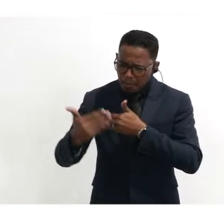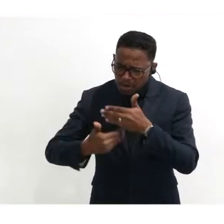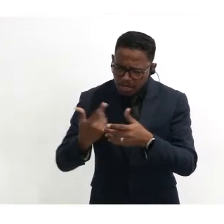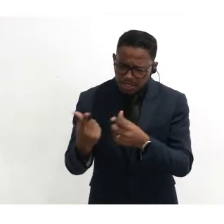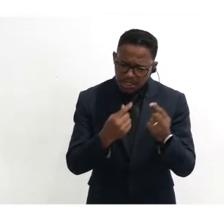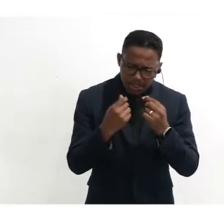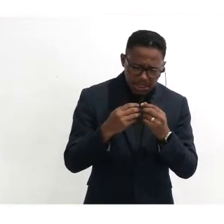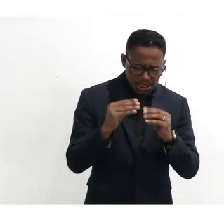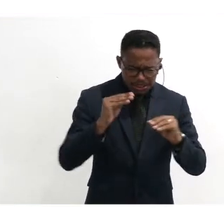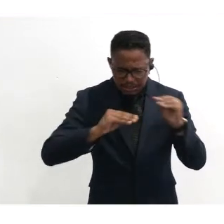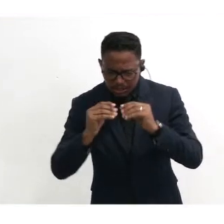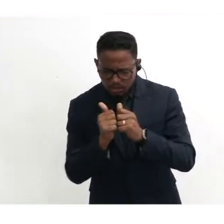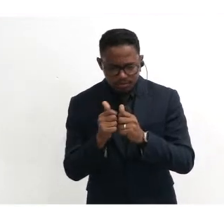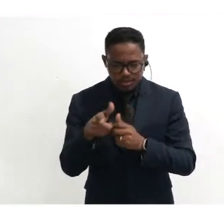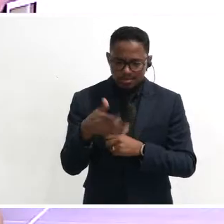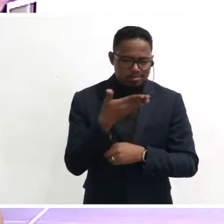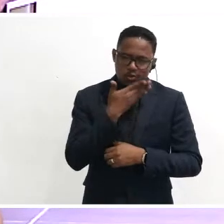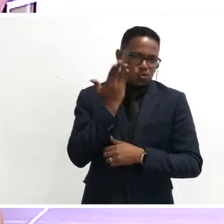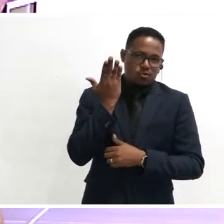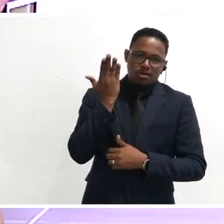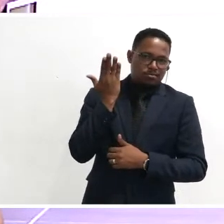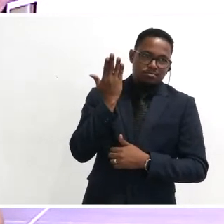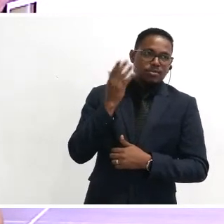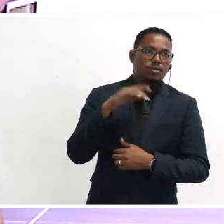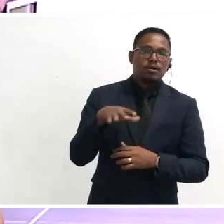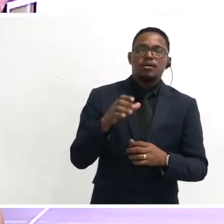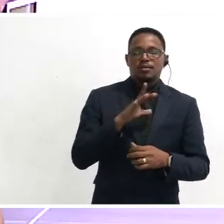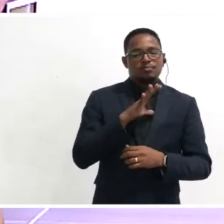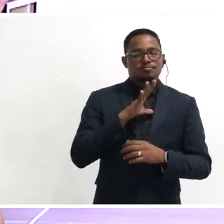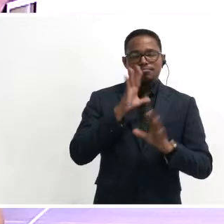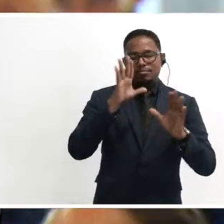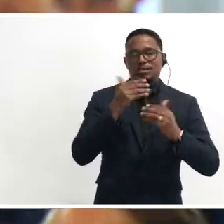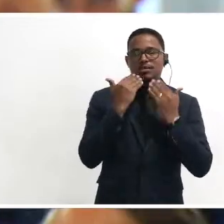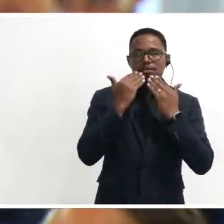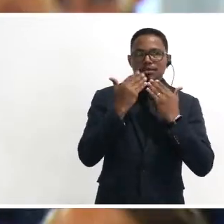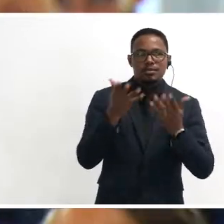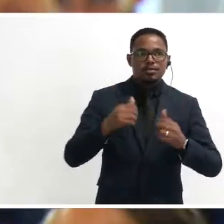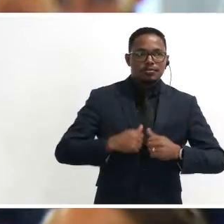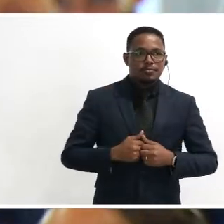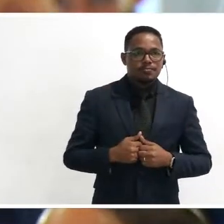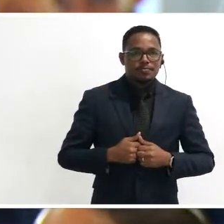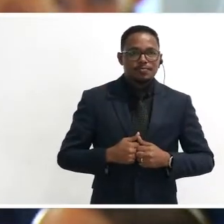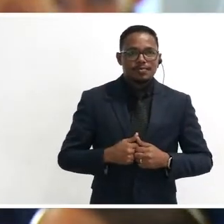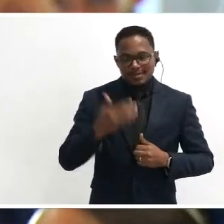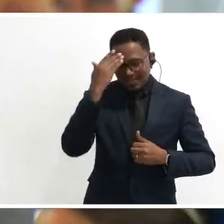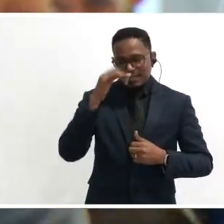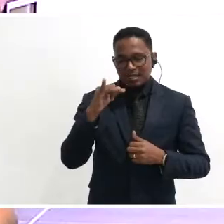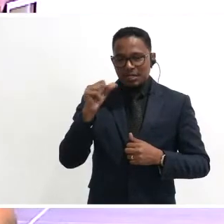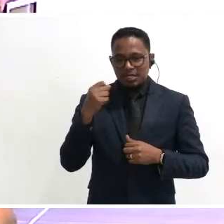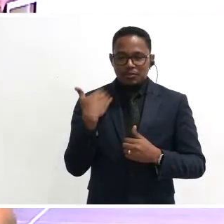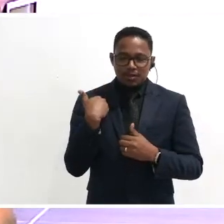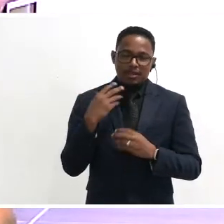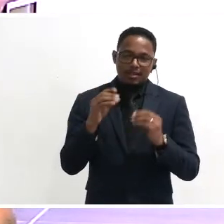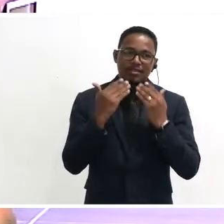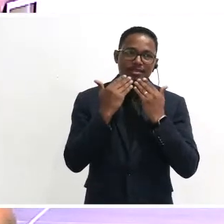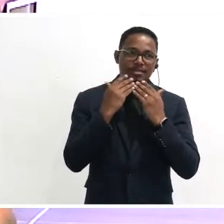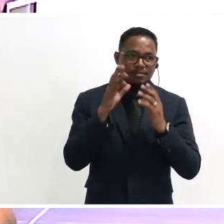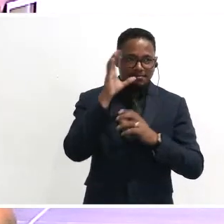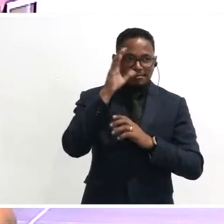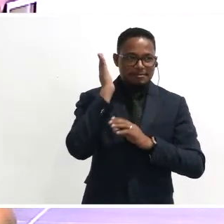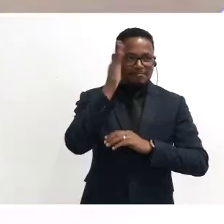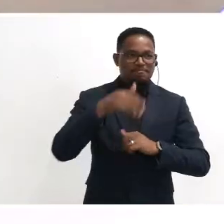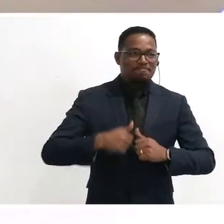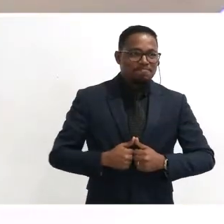that. Okay. At least I know that there is an ISO available, so Yeah. I will look for it. Thank you.